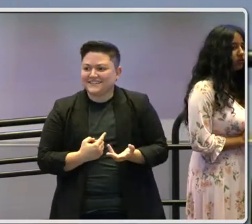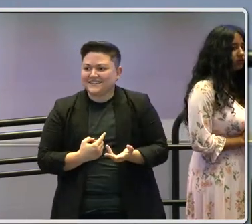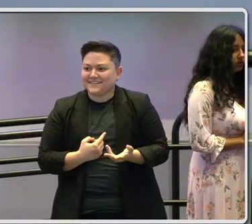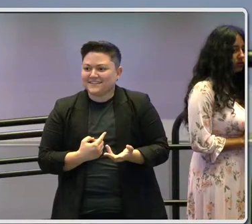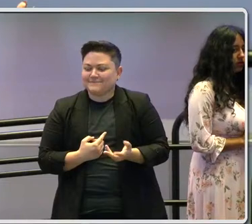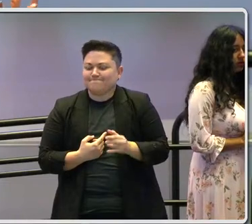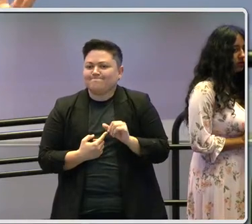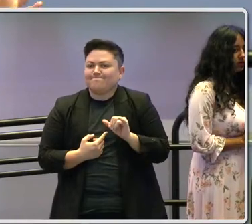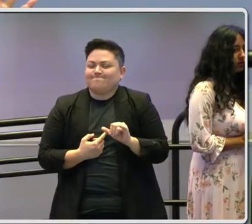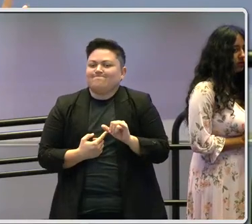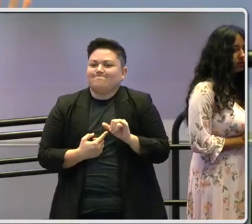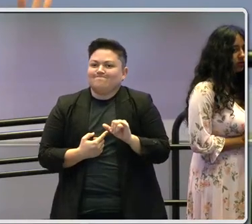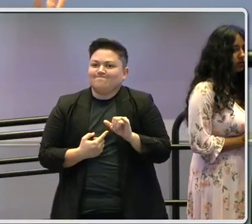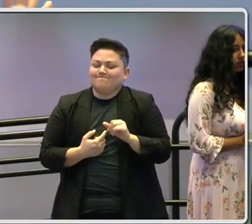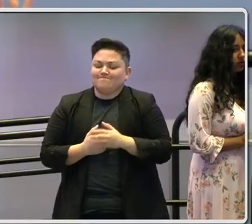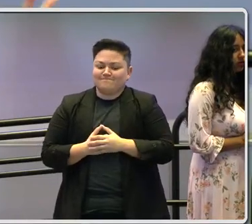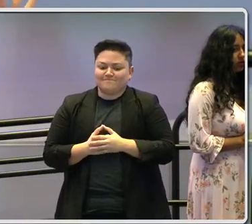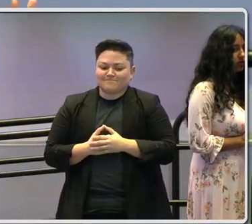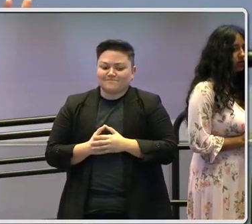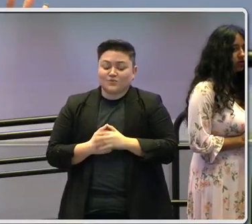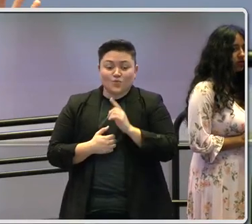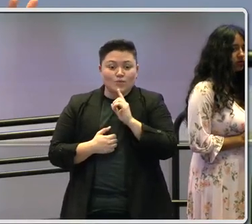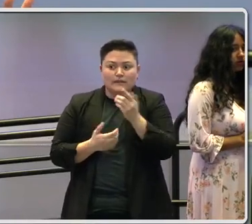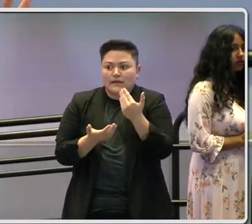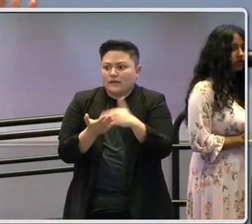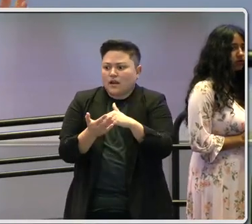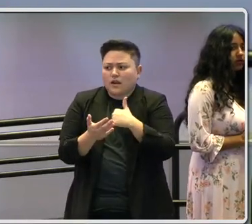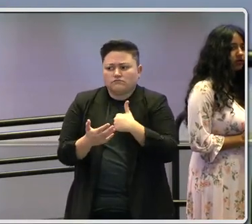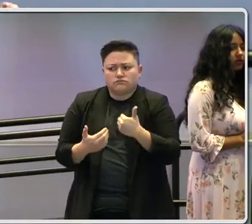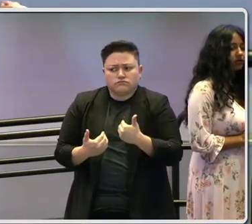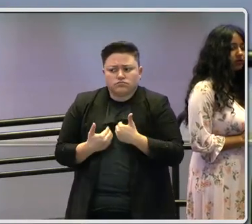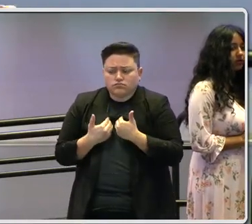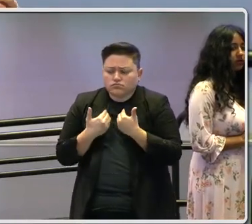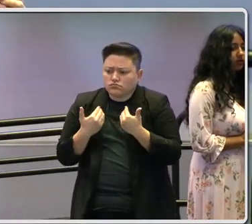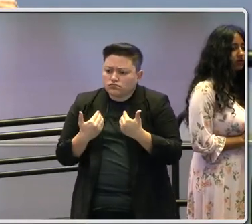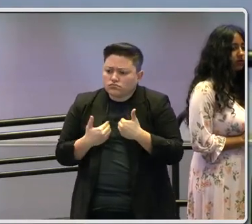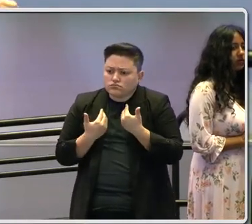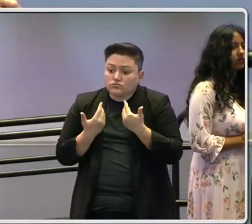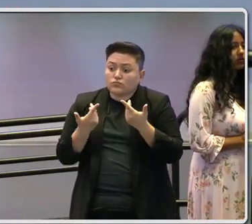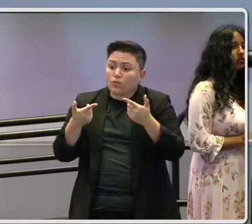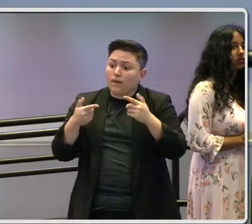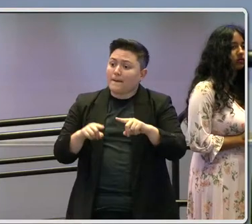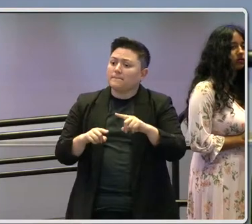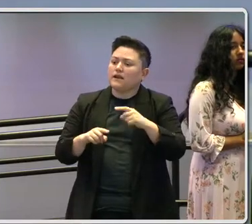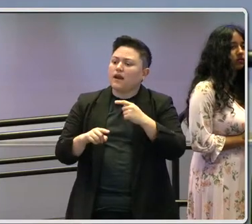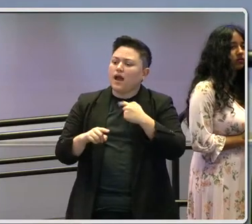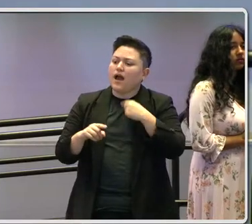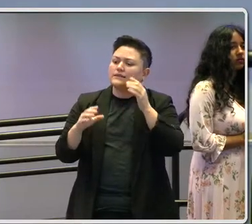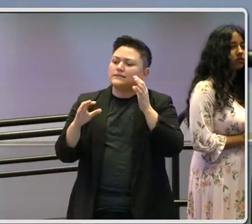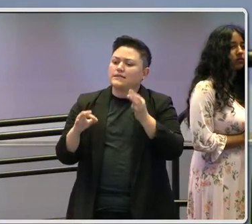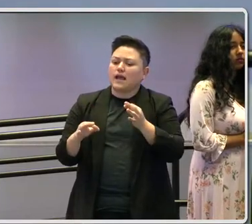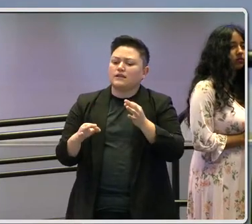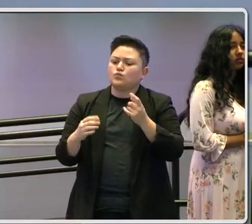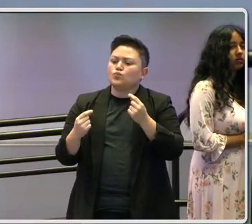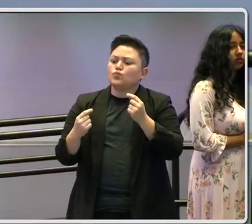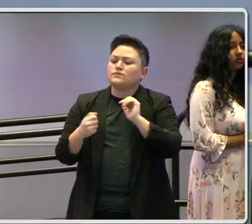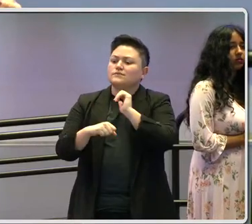As a result of that, and I mean starting at a very young age, I developed some basic principles about my